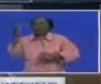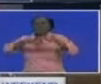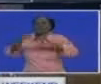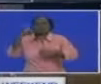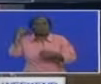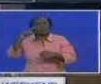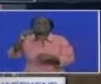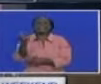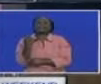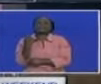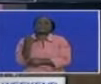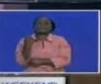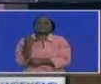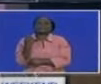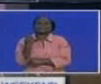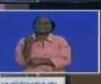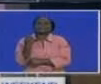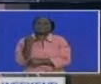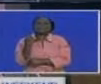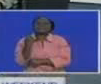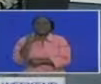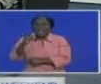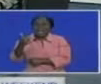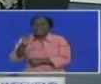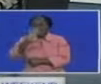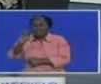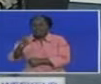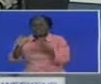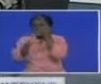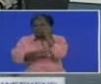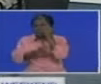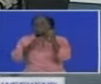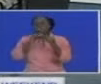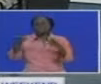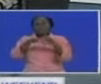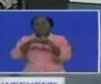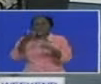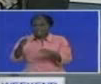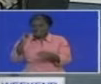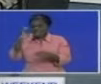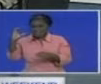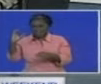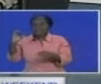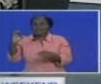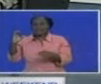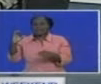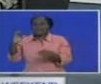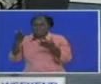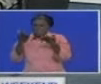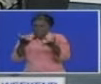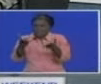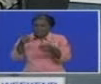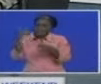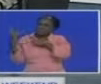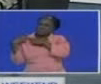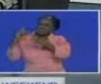for Kenya if they don't believe in ICC? There are also other African countries that are not ICC member states and were present. So what role do they have